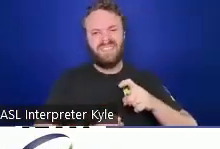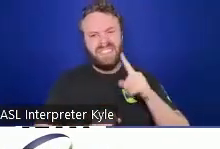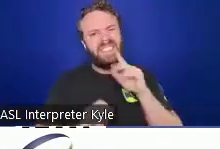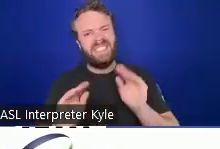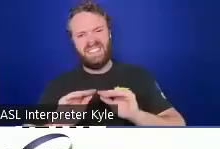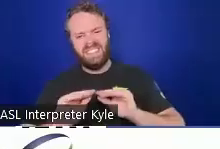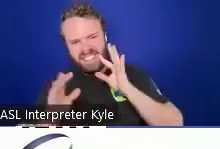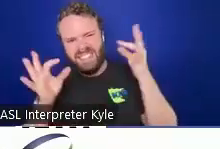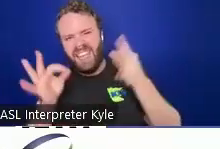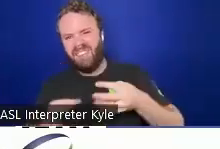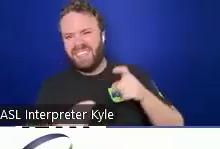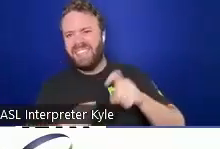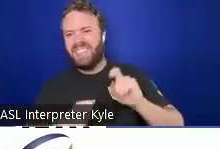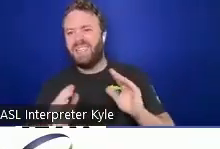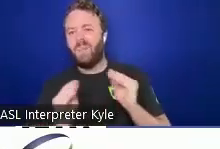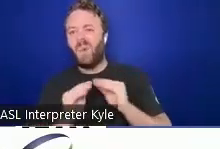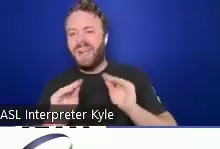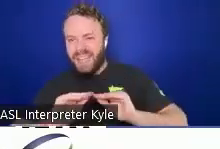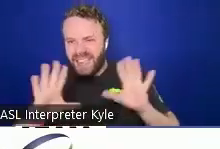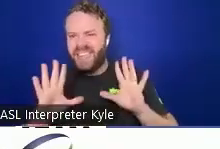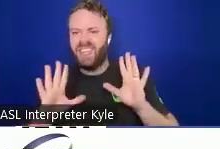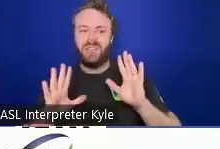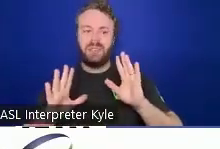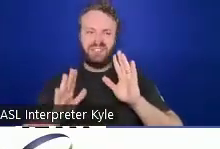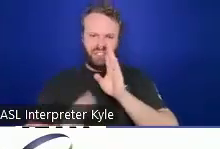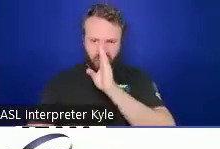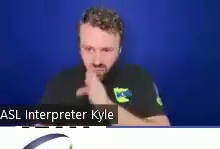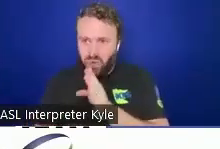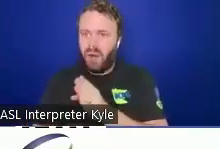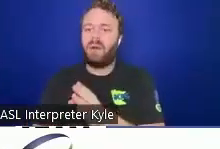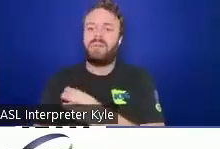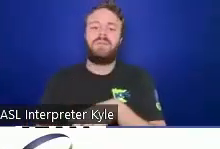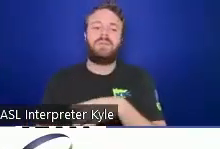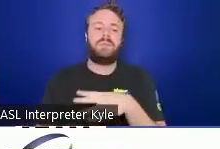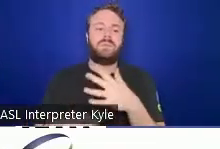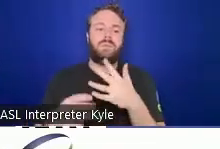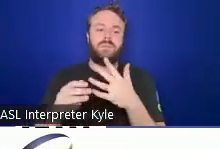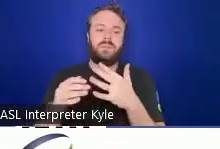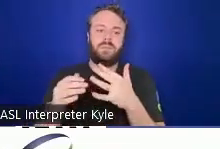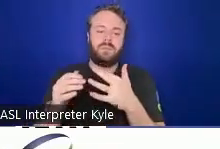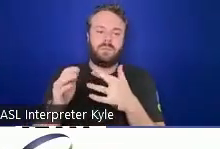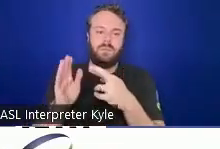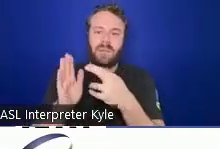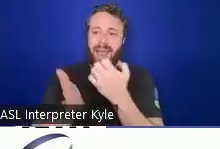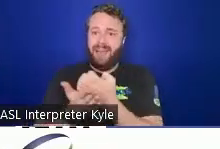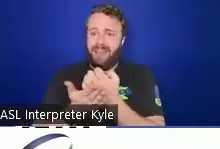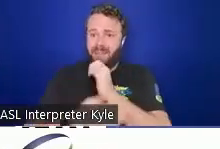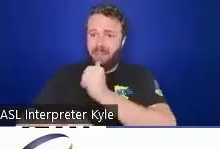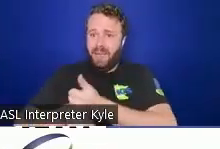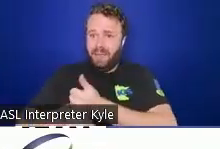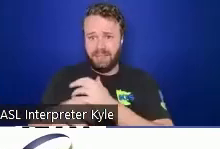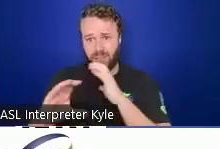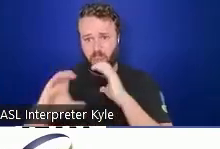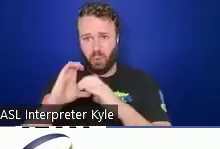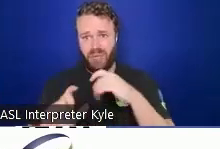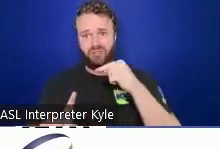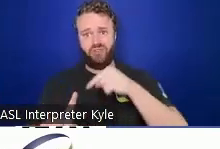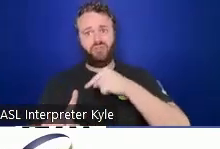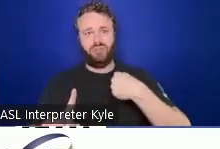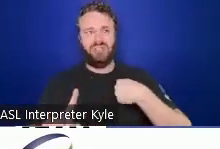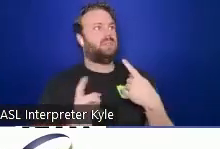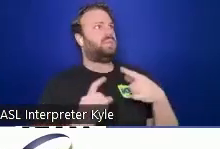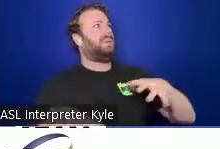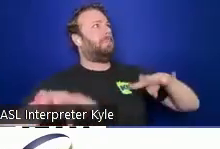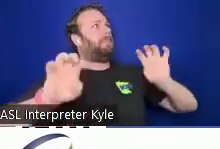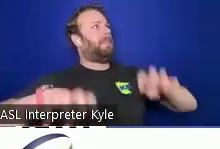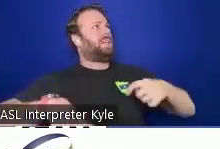evidence-based messaging is a key one around respiratory season and vaccines. And so as a follow-up, I'm going to